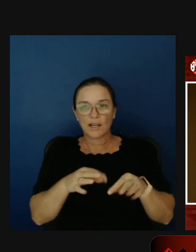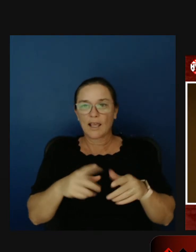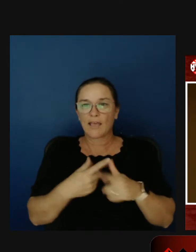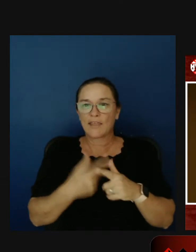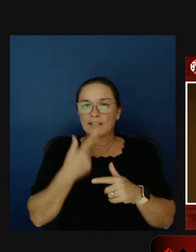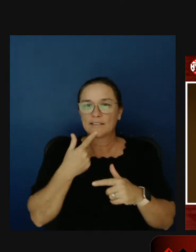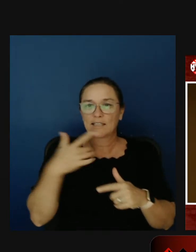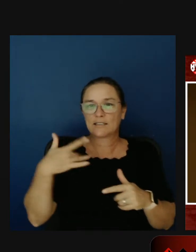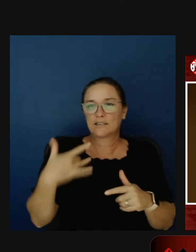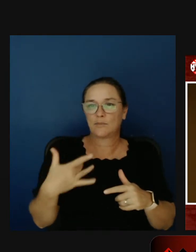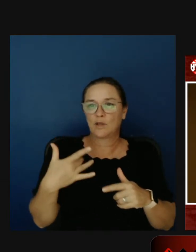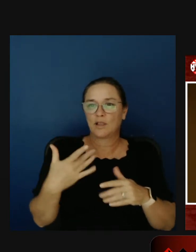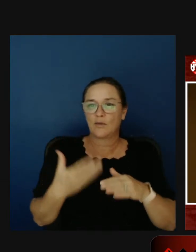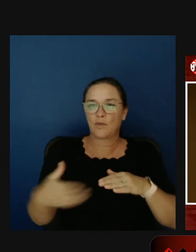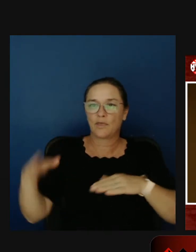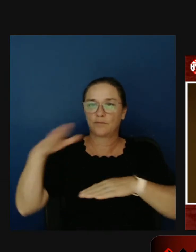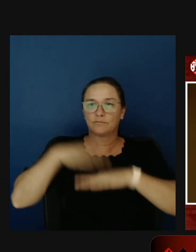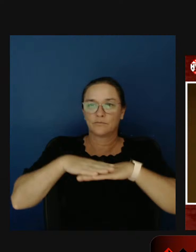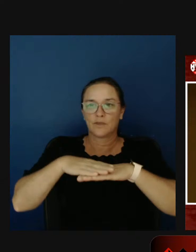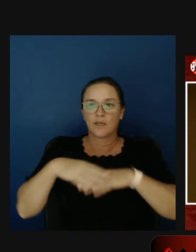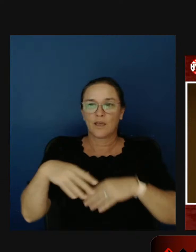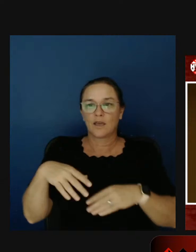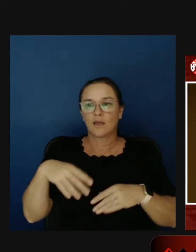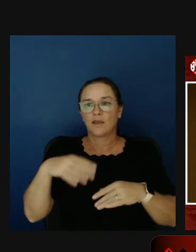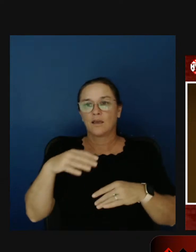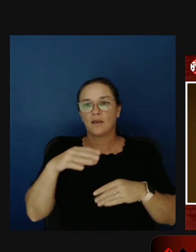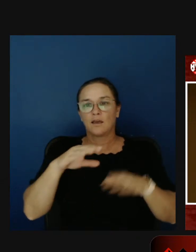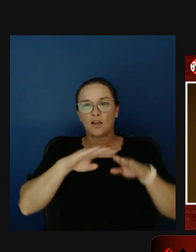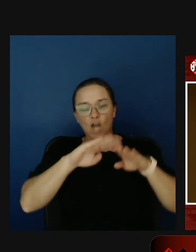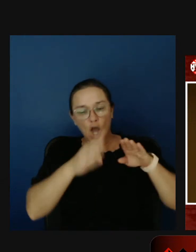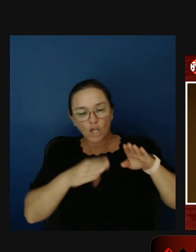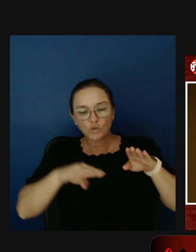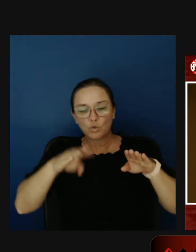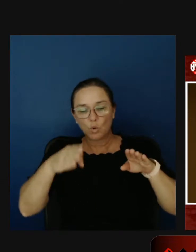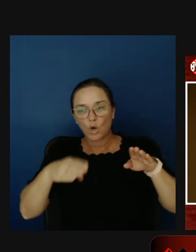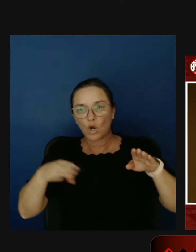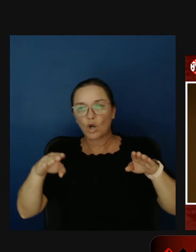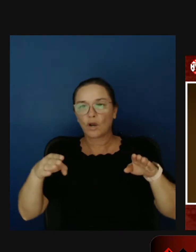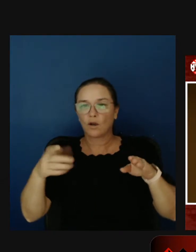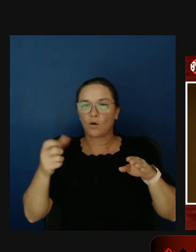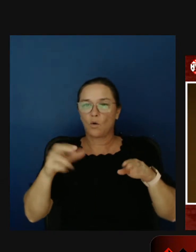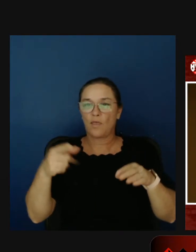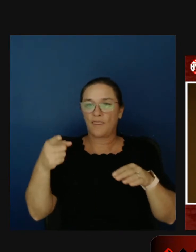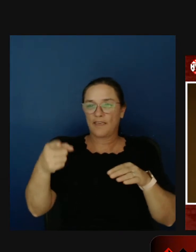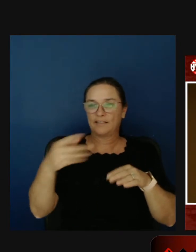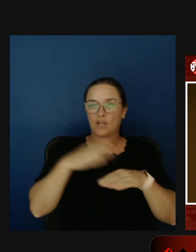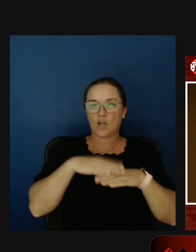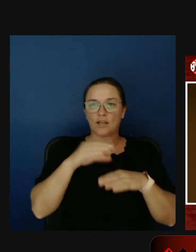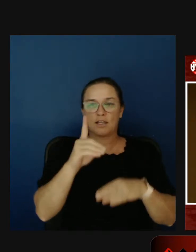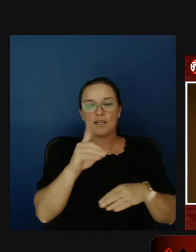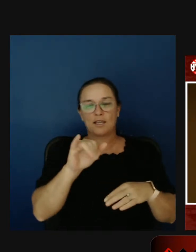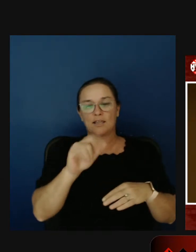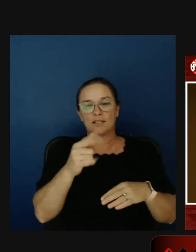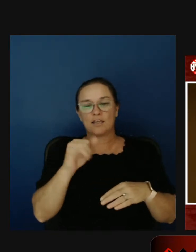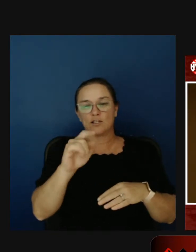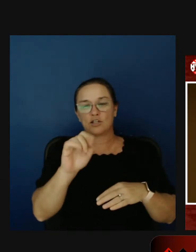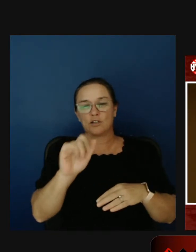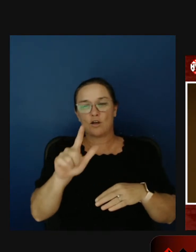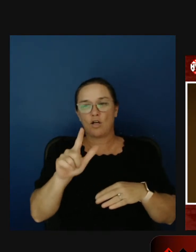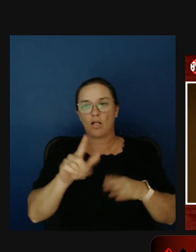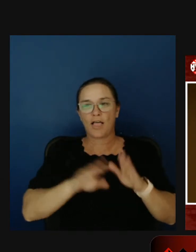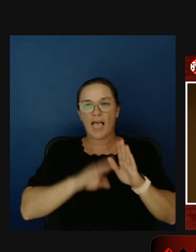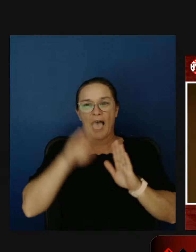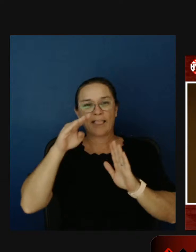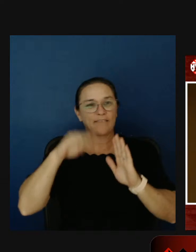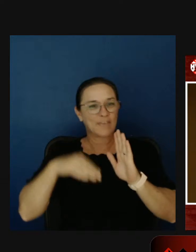typically overlain by some sort of topography. So contours, or in this case, this is on a digital elevation model of the entire world. So